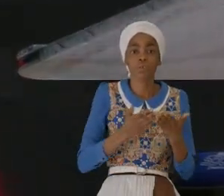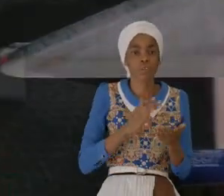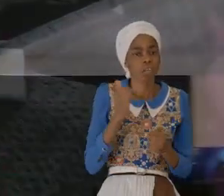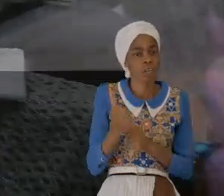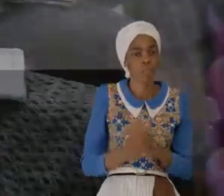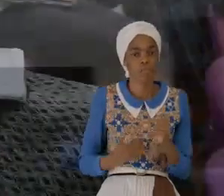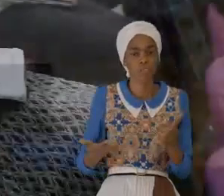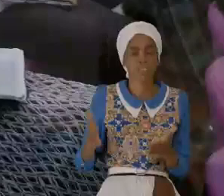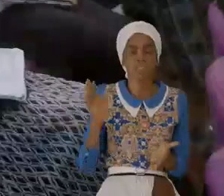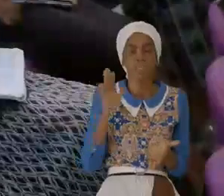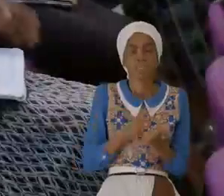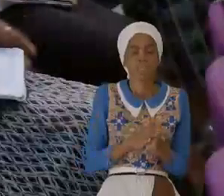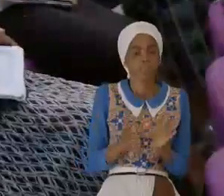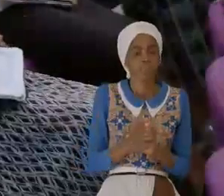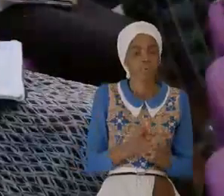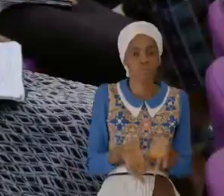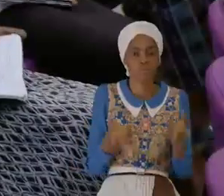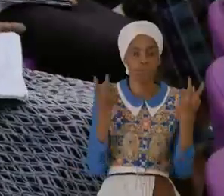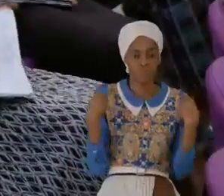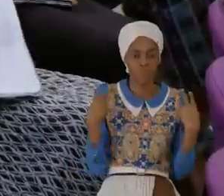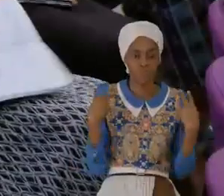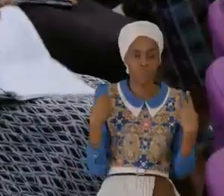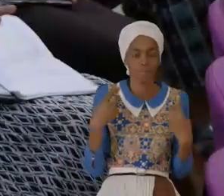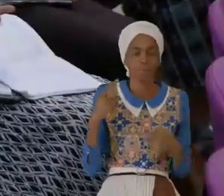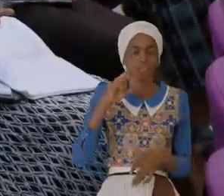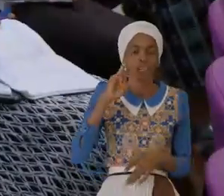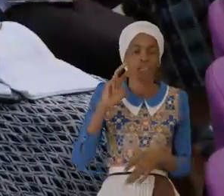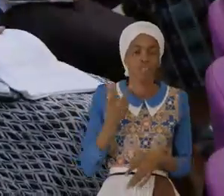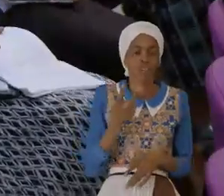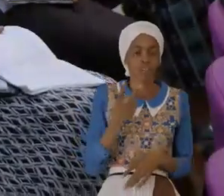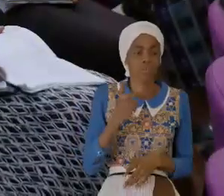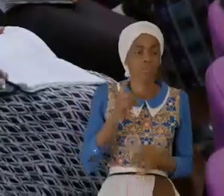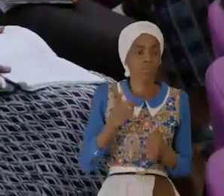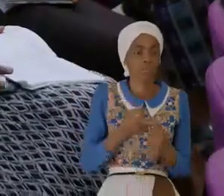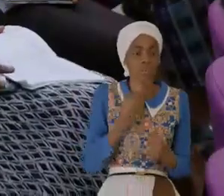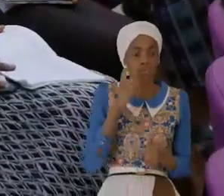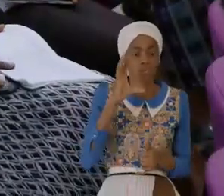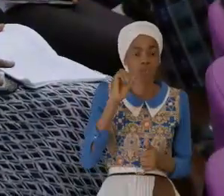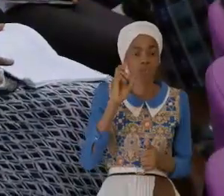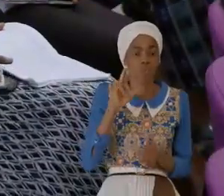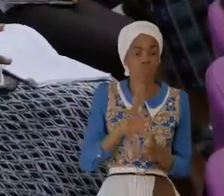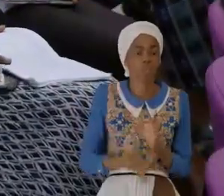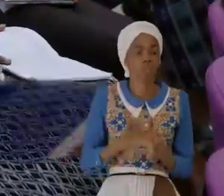at 1 Corinthians chapter 5, reading from verse 6.